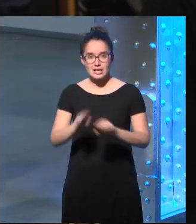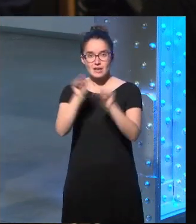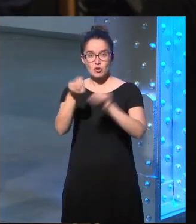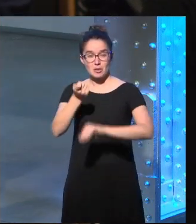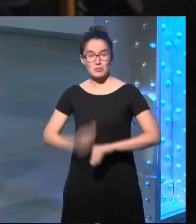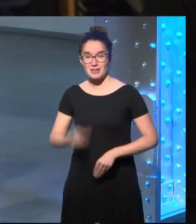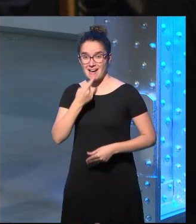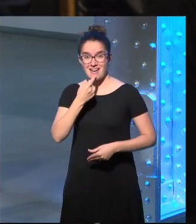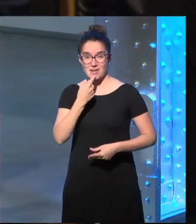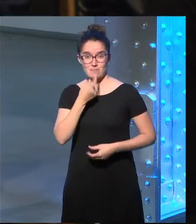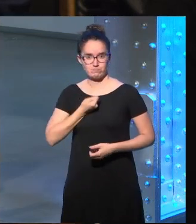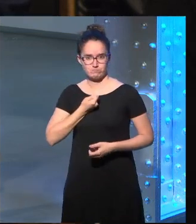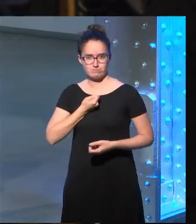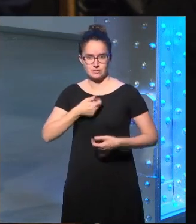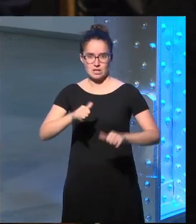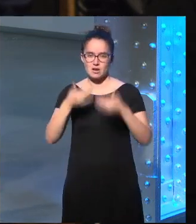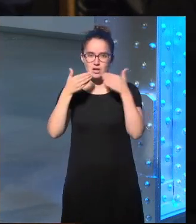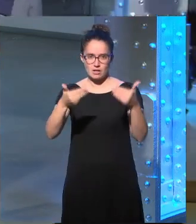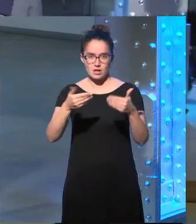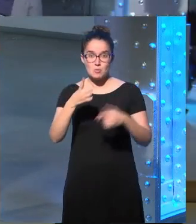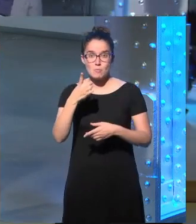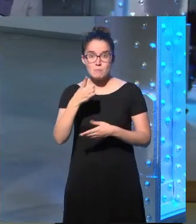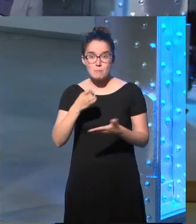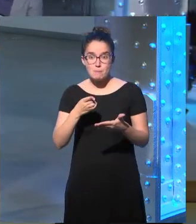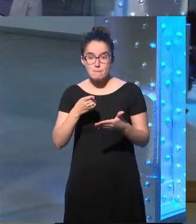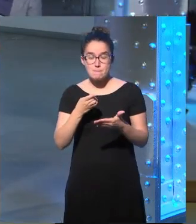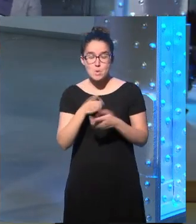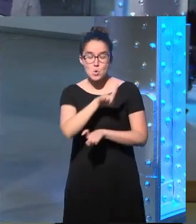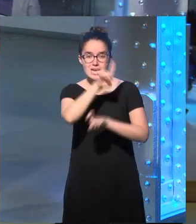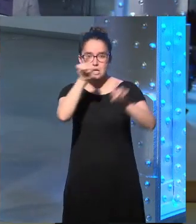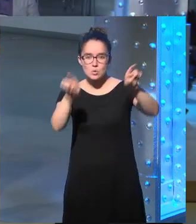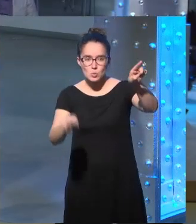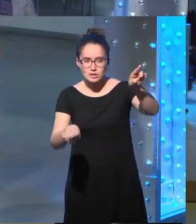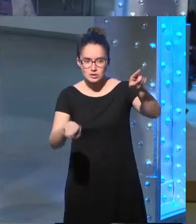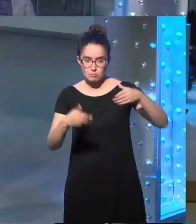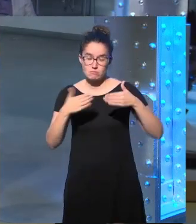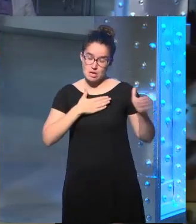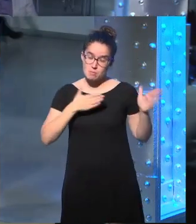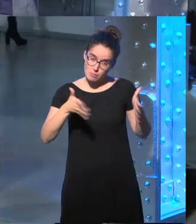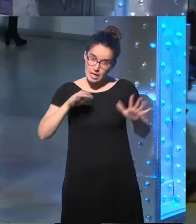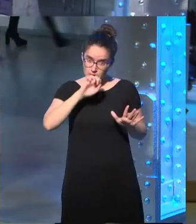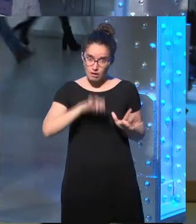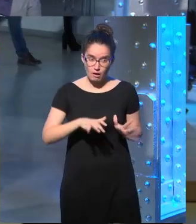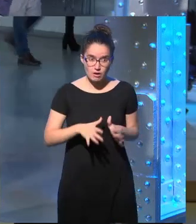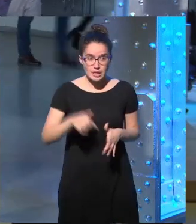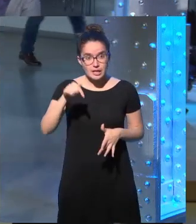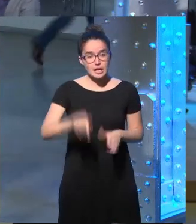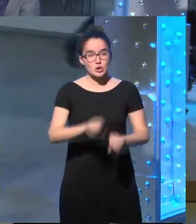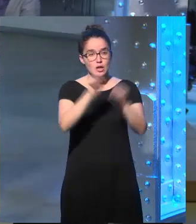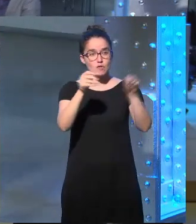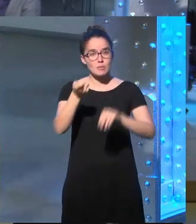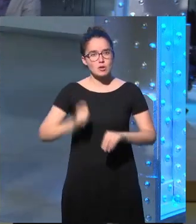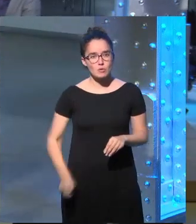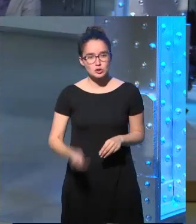educational system were always aimed at the vocational training, and this was never mentioned as part of the